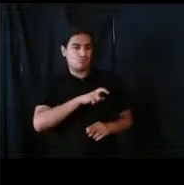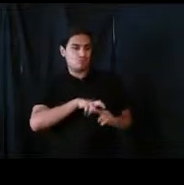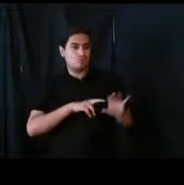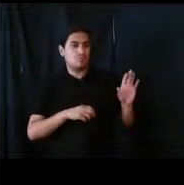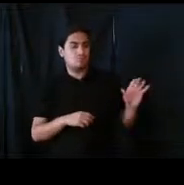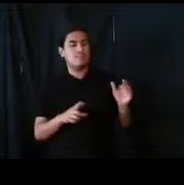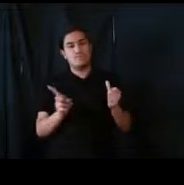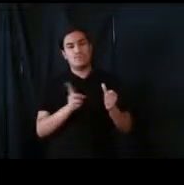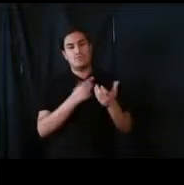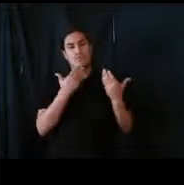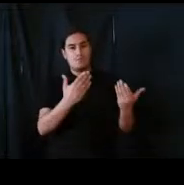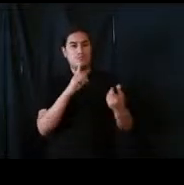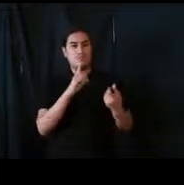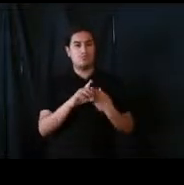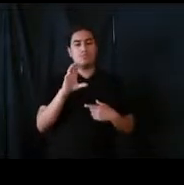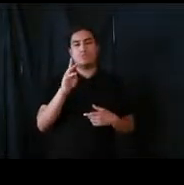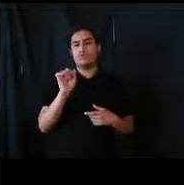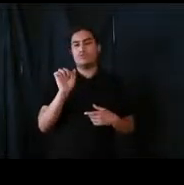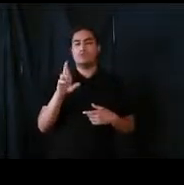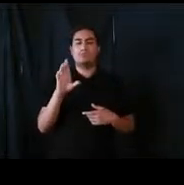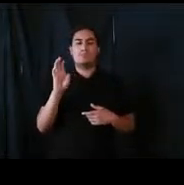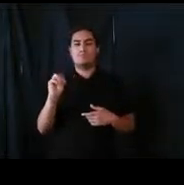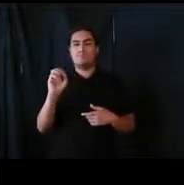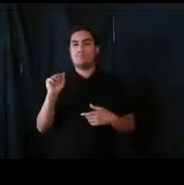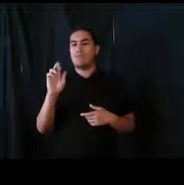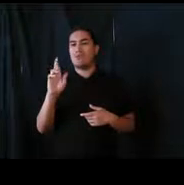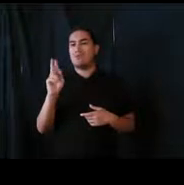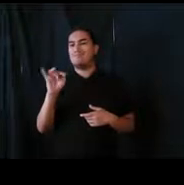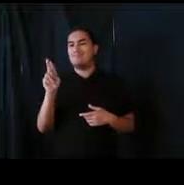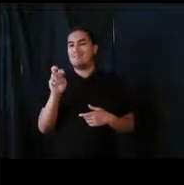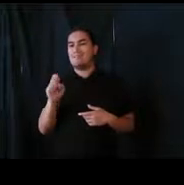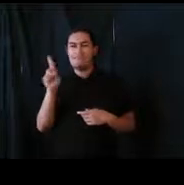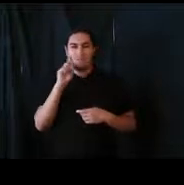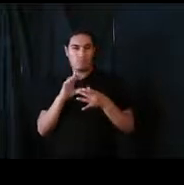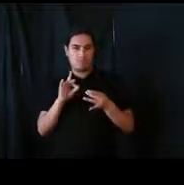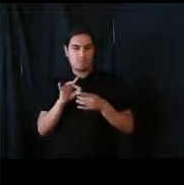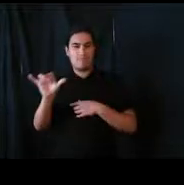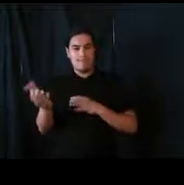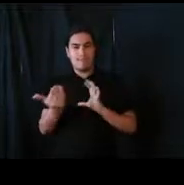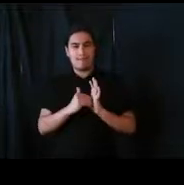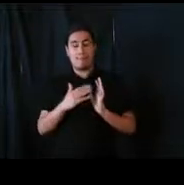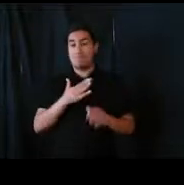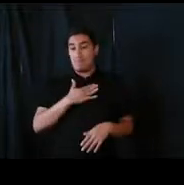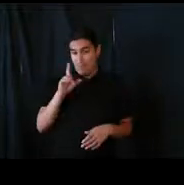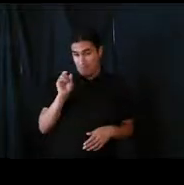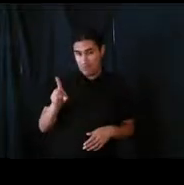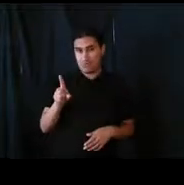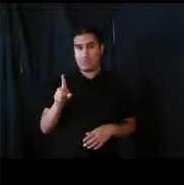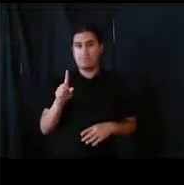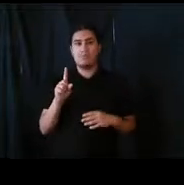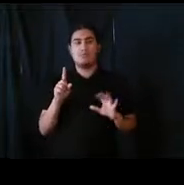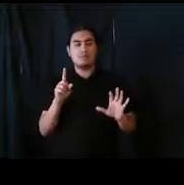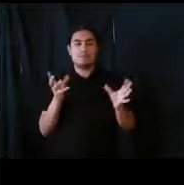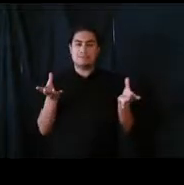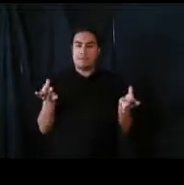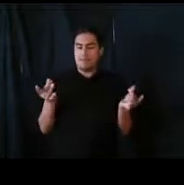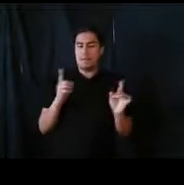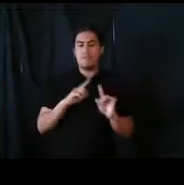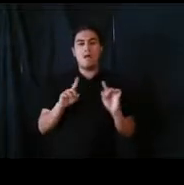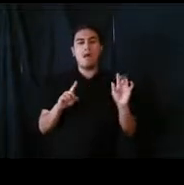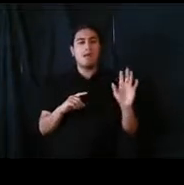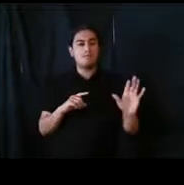off thank you to commissioner martinez for raising the issue again um my question is rather delicate but is there any